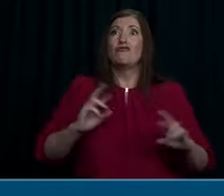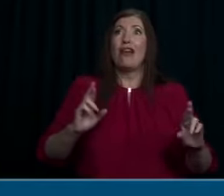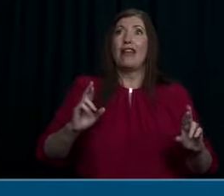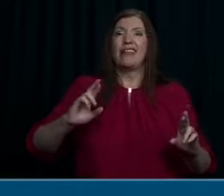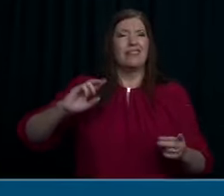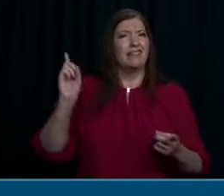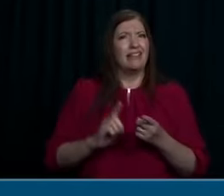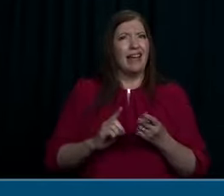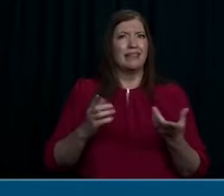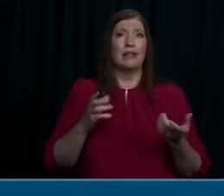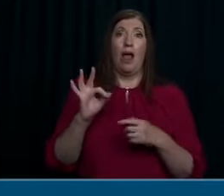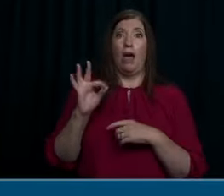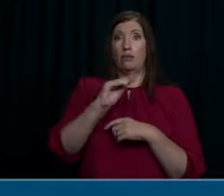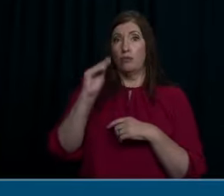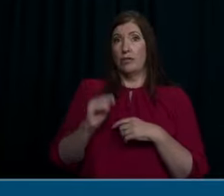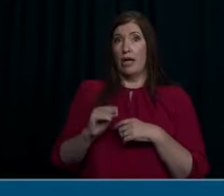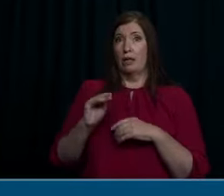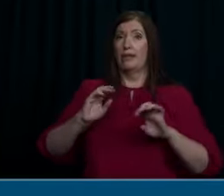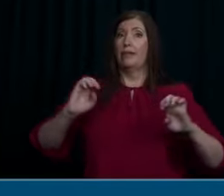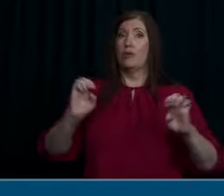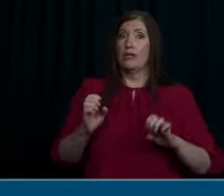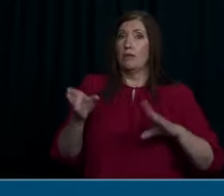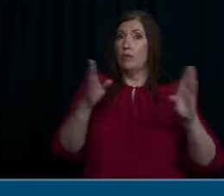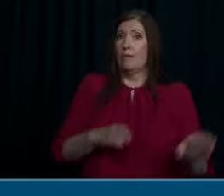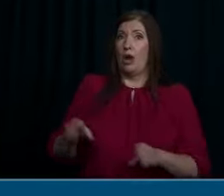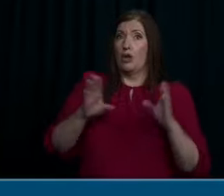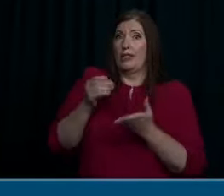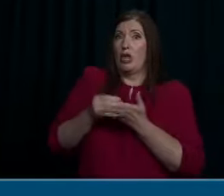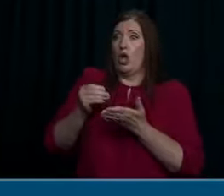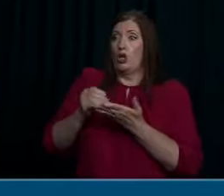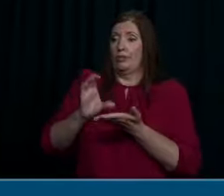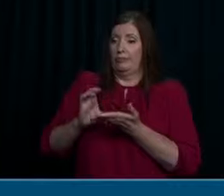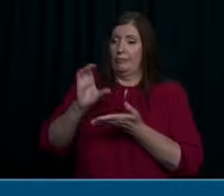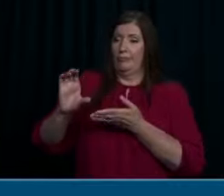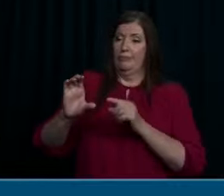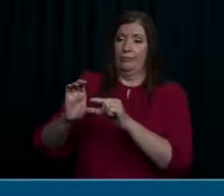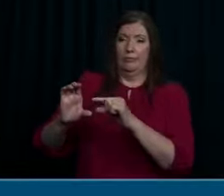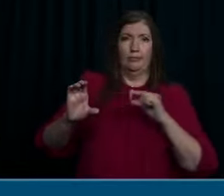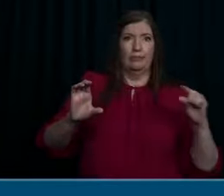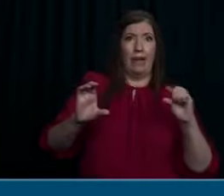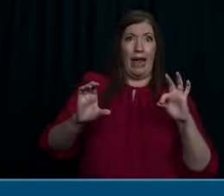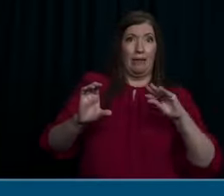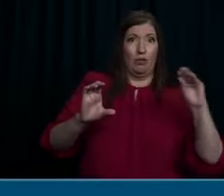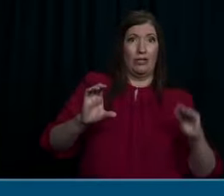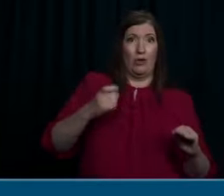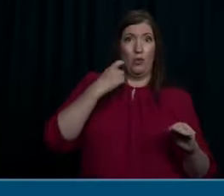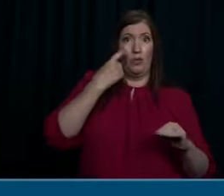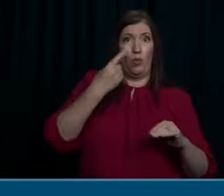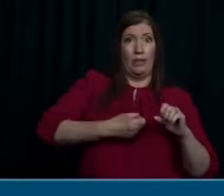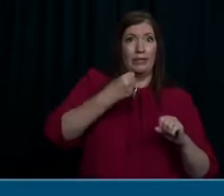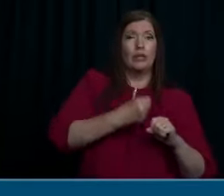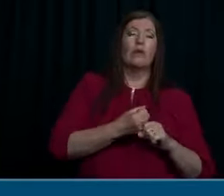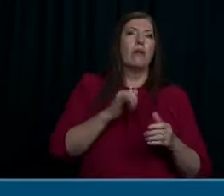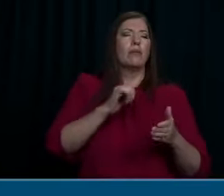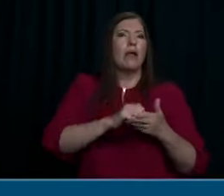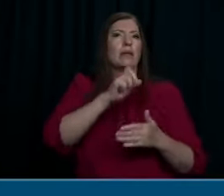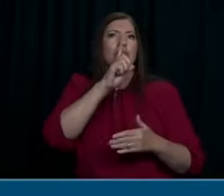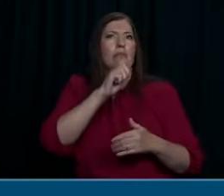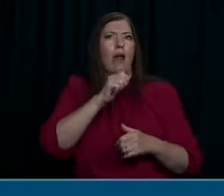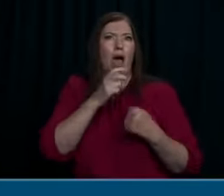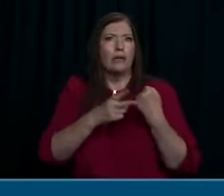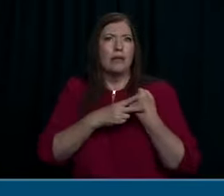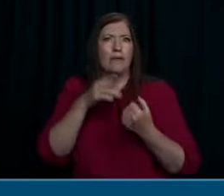So 9% of emergency preparedness dollars was taken away this past year. And that's not